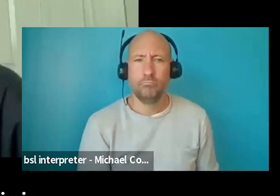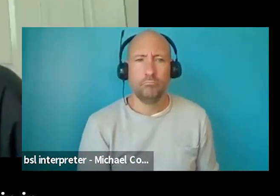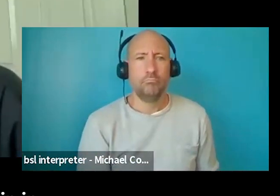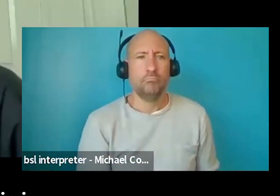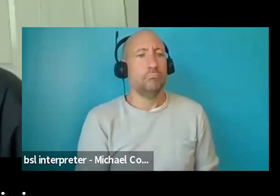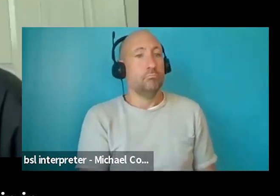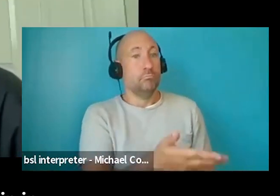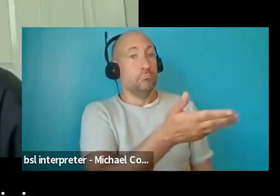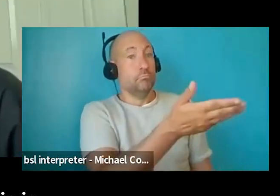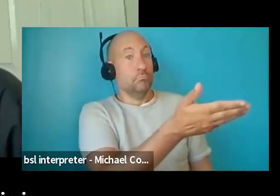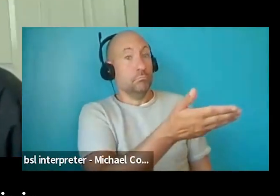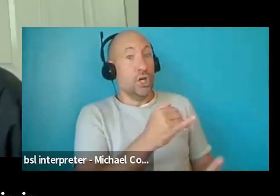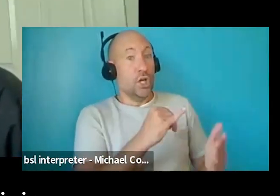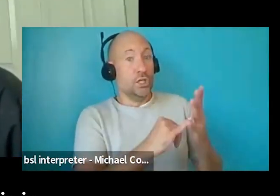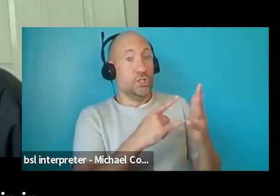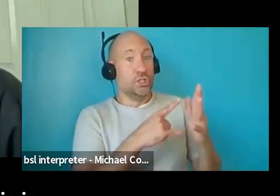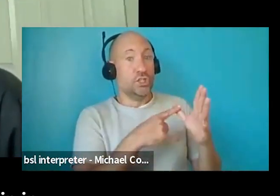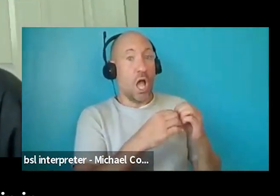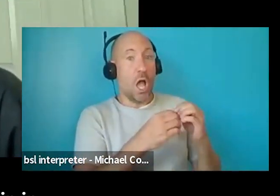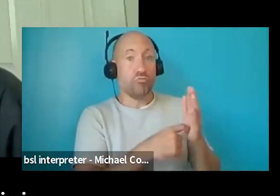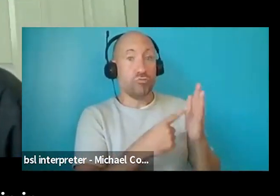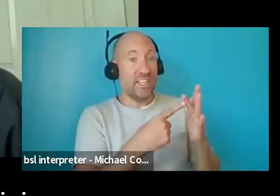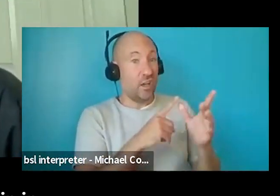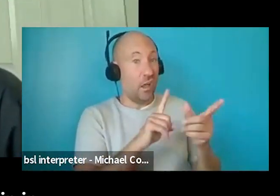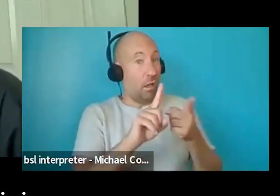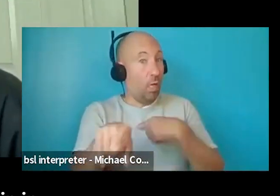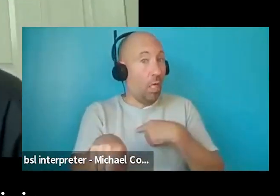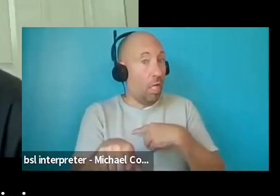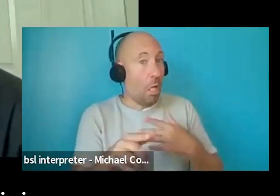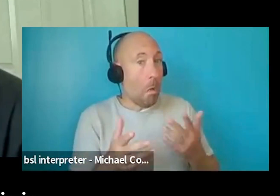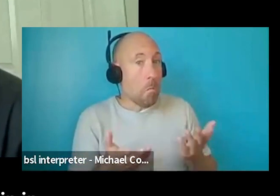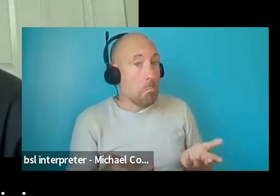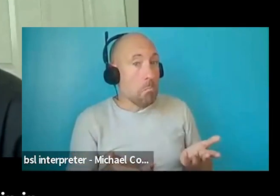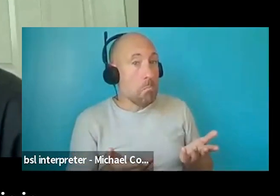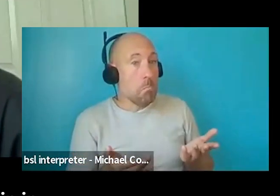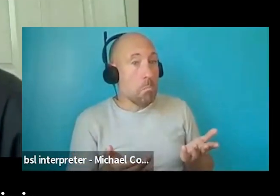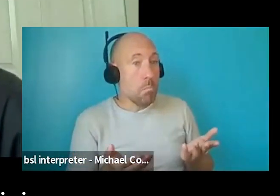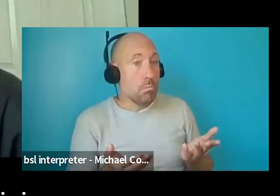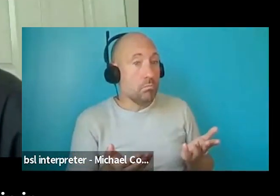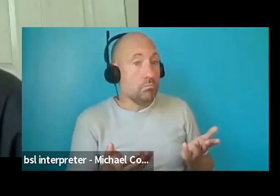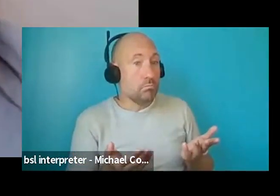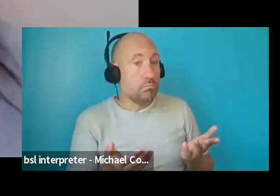Great. Sabrina, would you like to chip in, or should we move on to the next question?